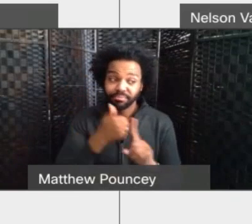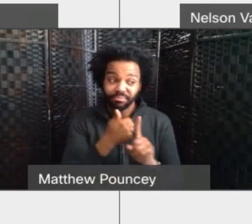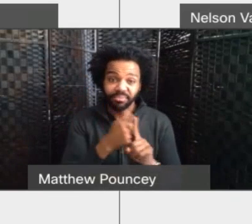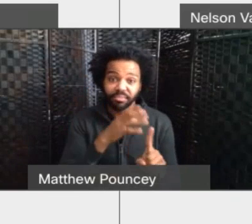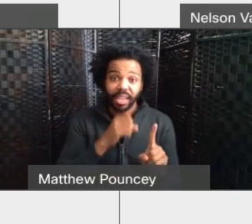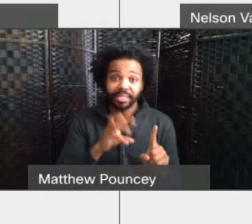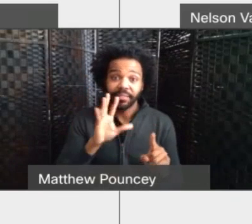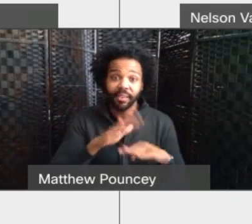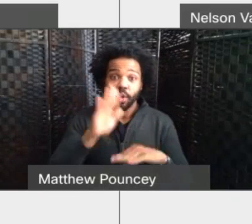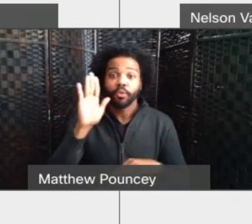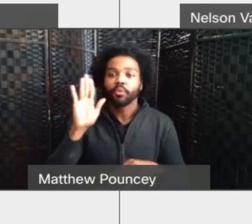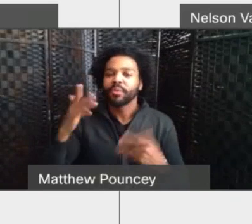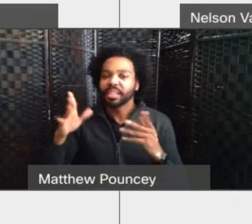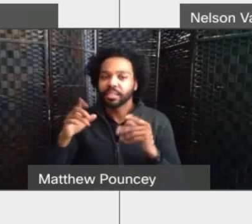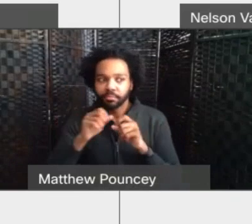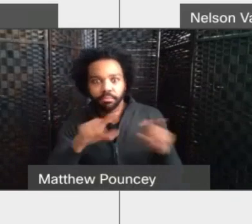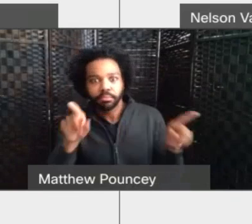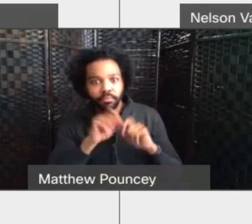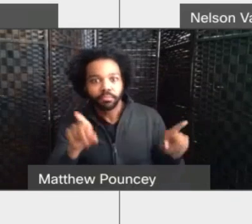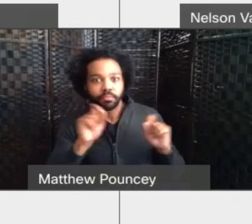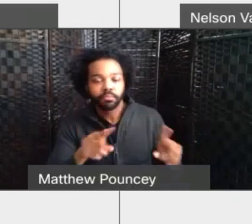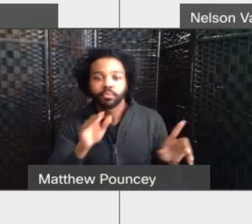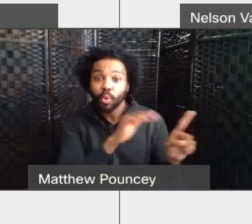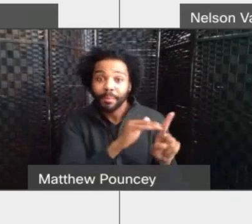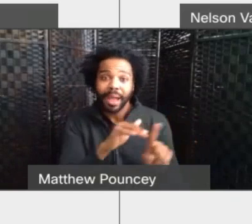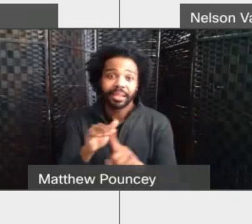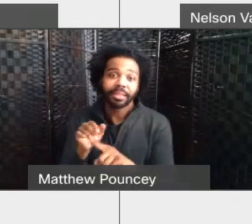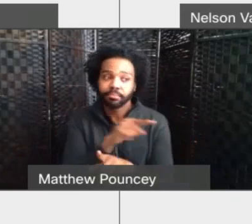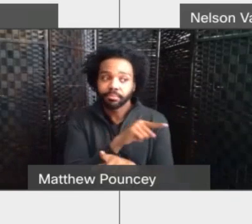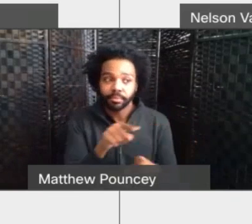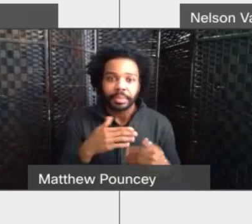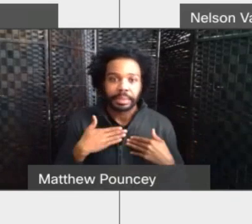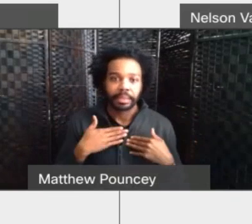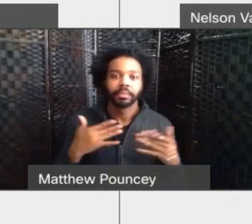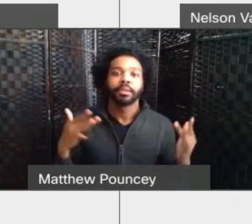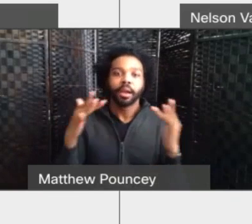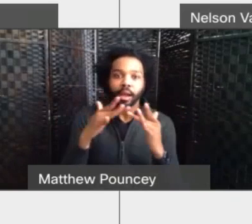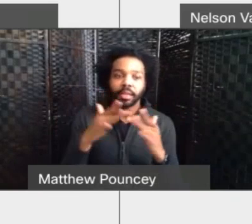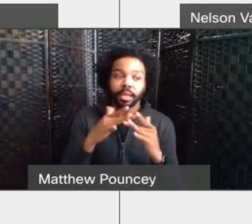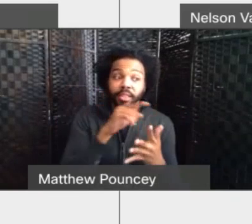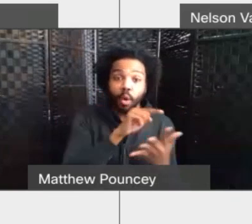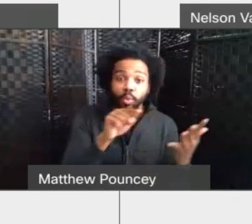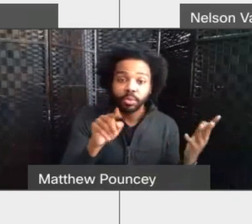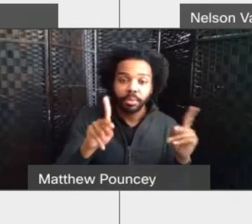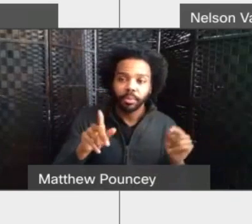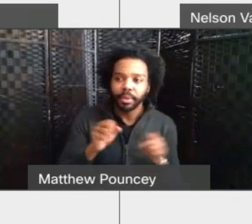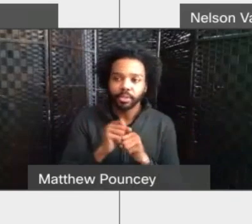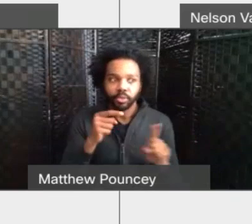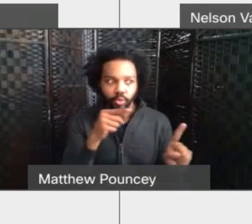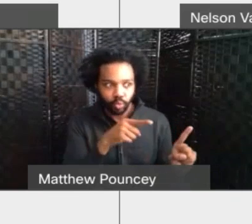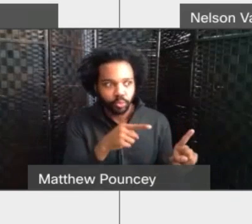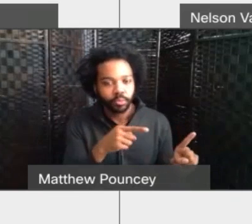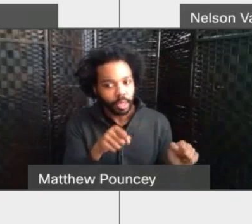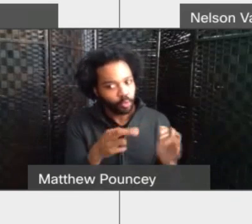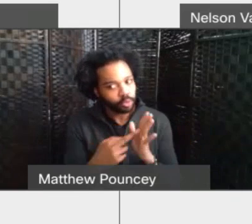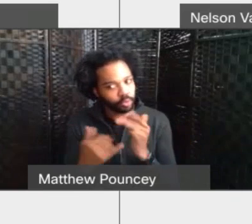did send something out to everyone reminding them that they should reach out to those people to say that you can register now and